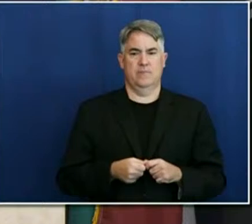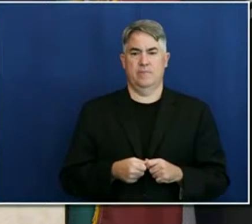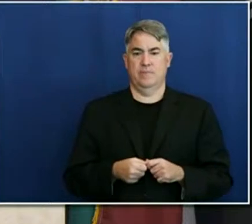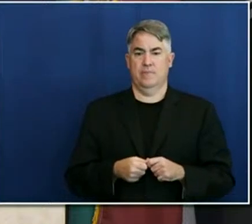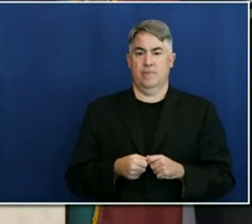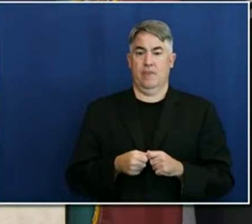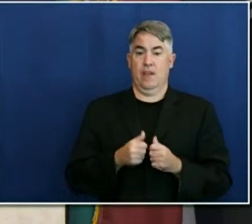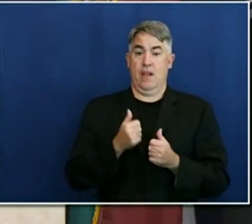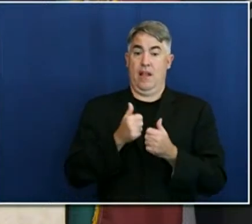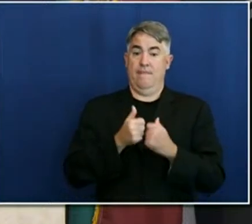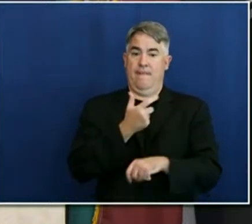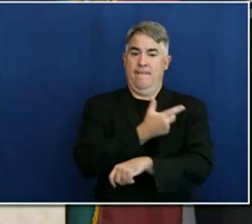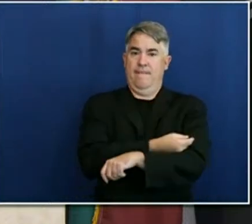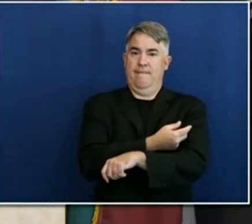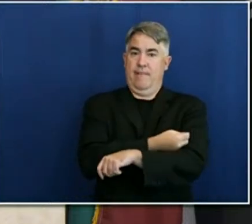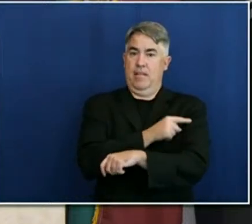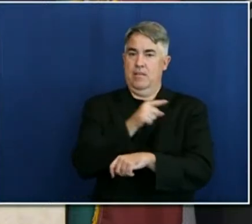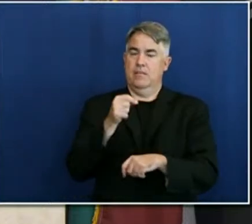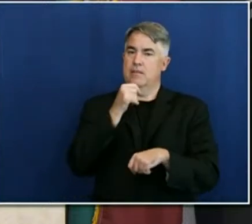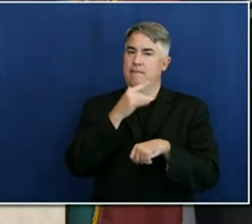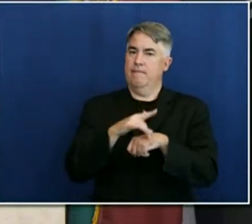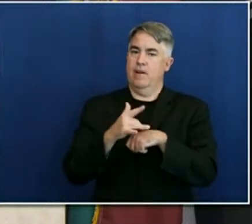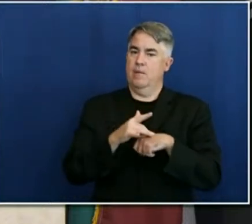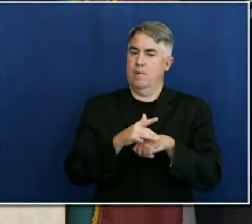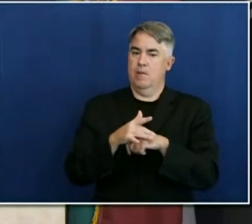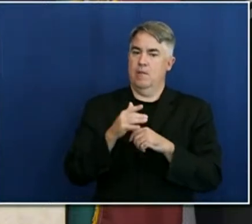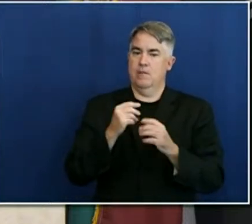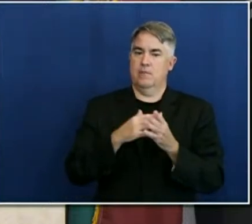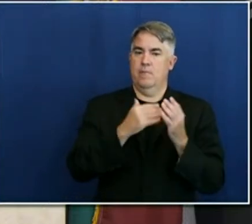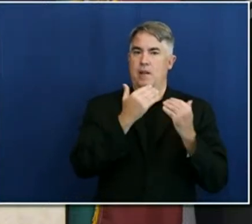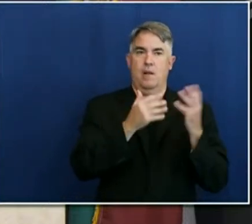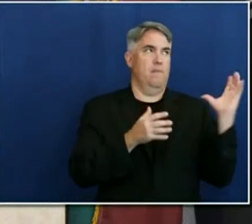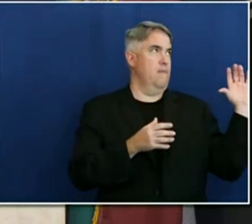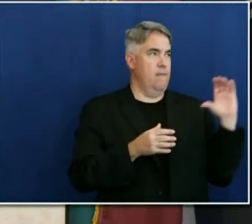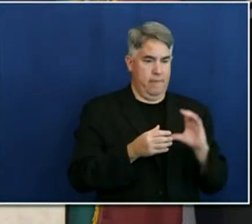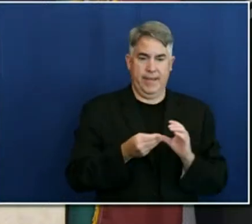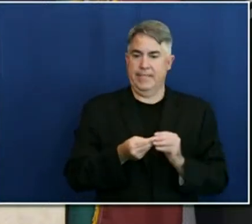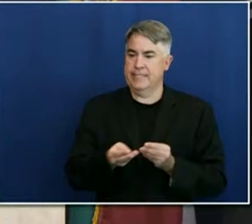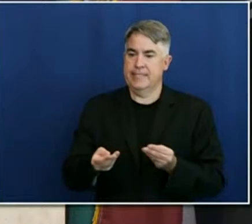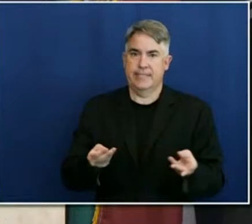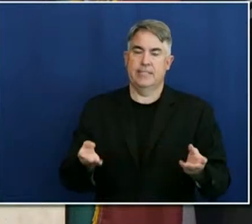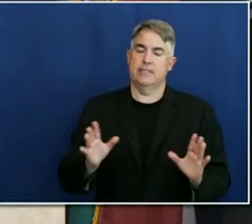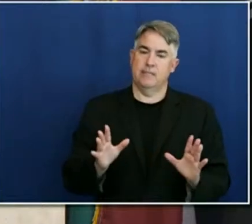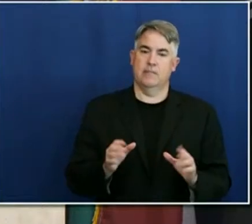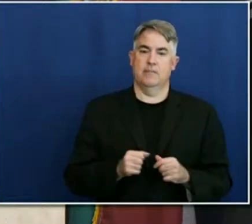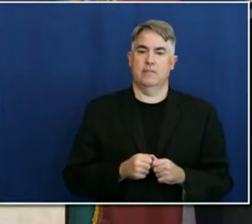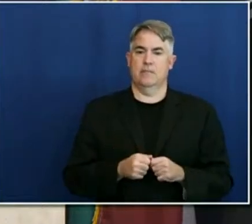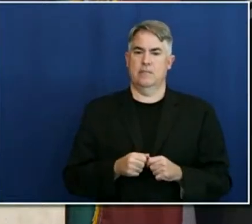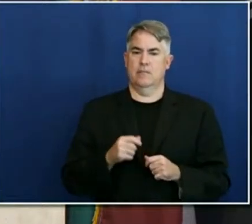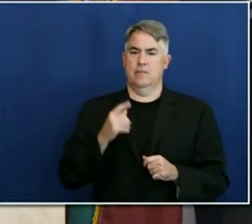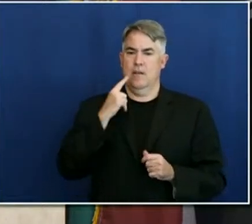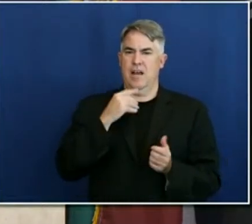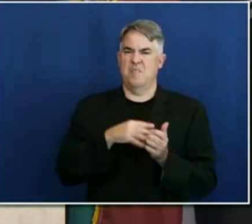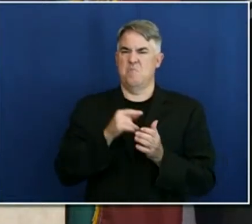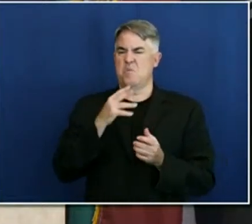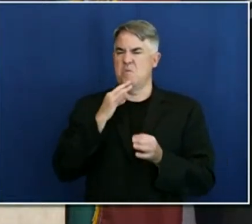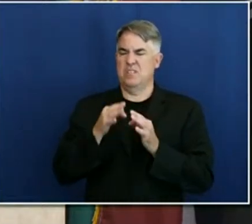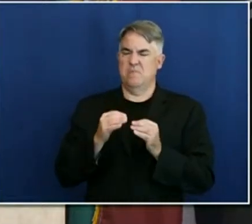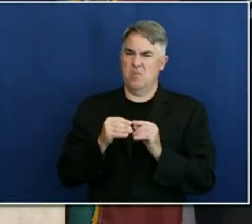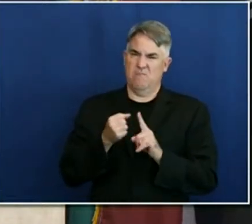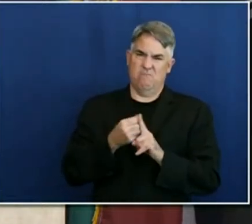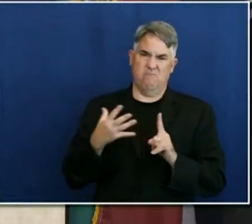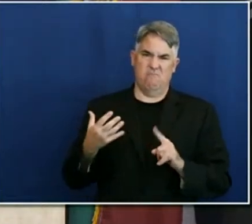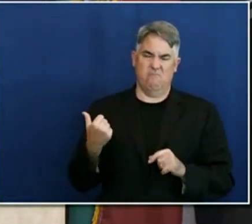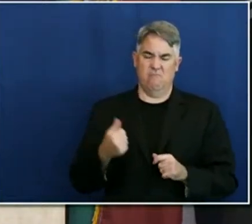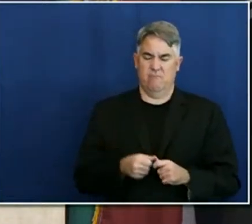available, and so there are limitations on that. In terms of what you can do. But I think Dr. Wooten may have some of those specific numbers for you and then can